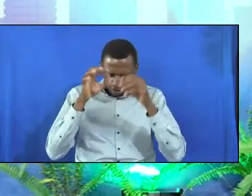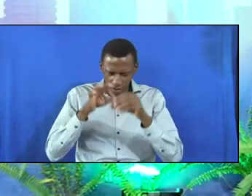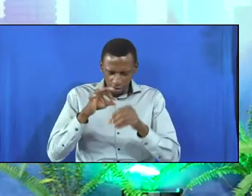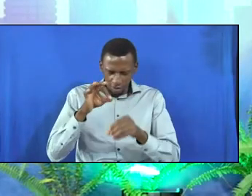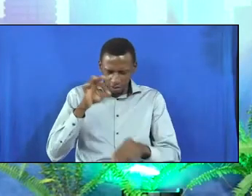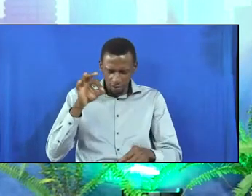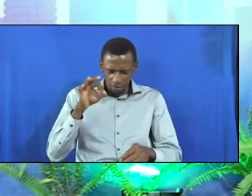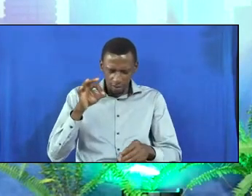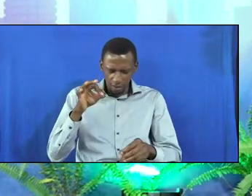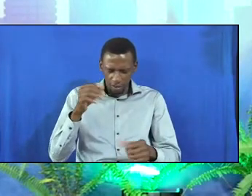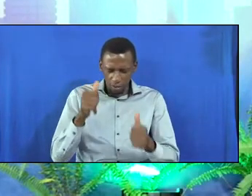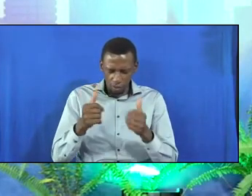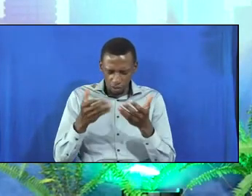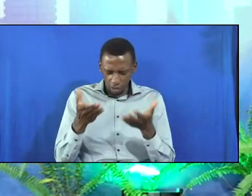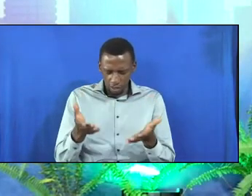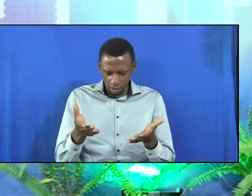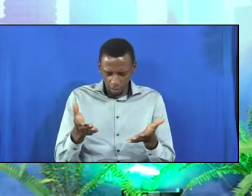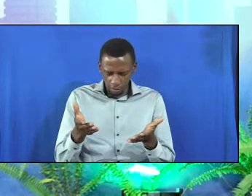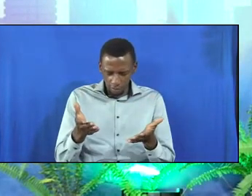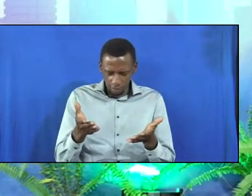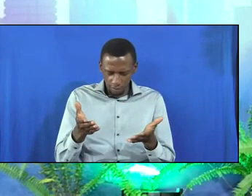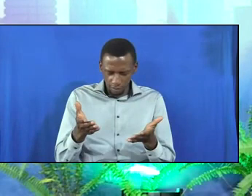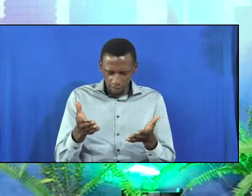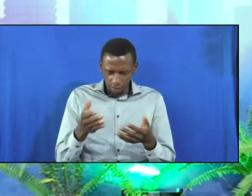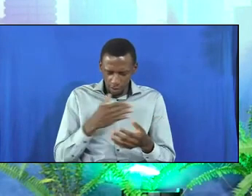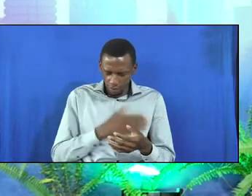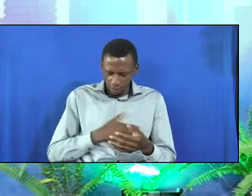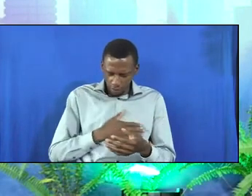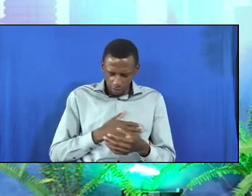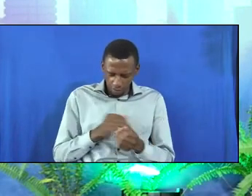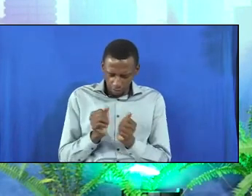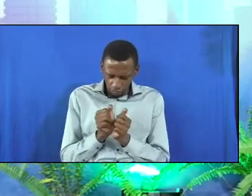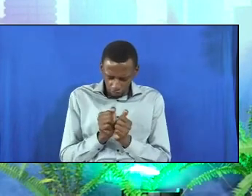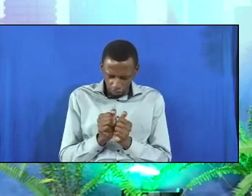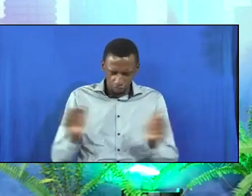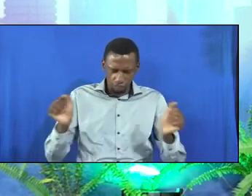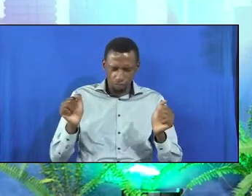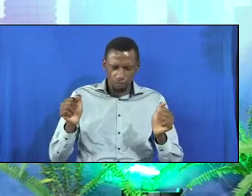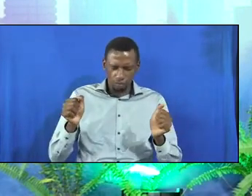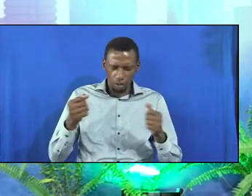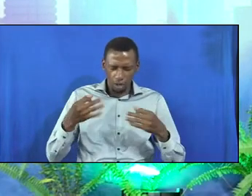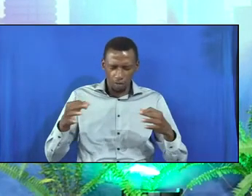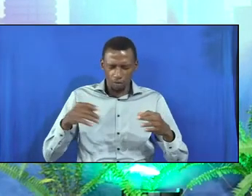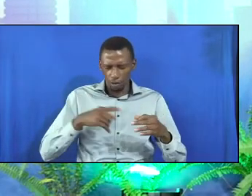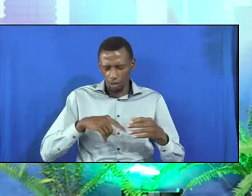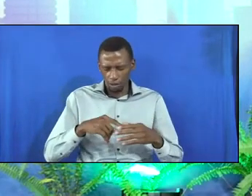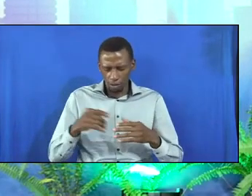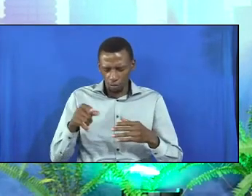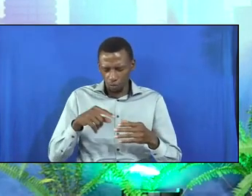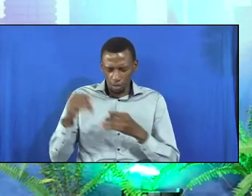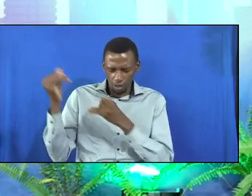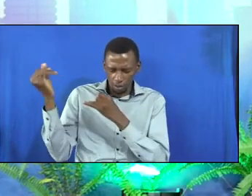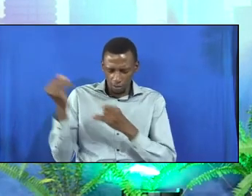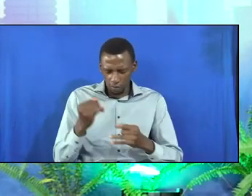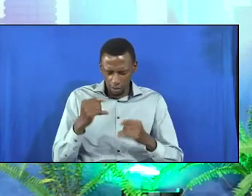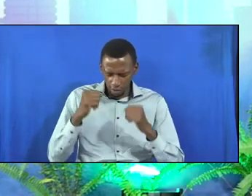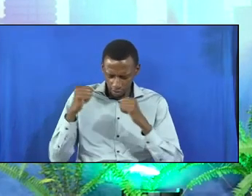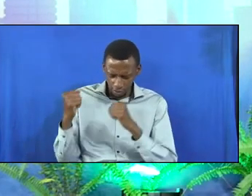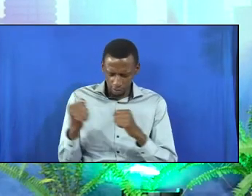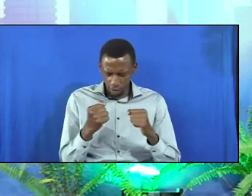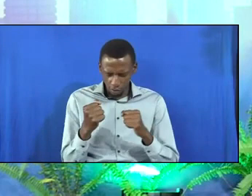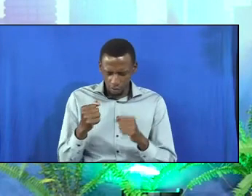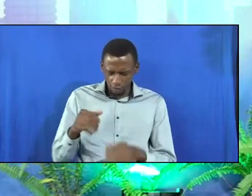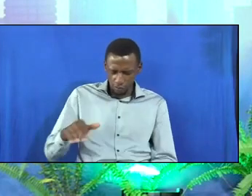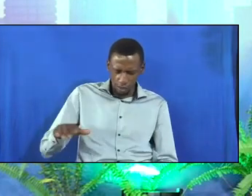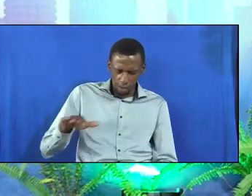Break the chains of wickedness and set us free. We invite the power and the presence of the Holy